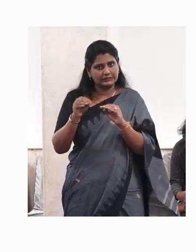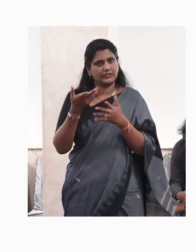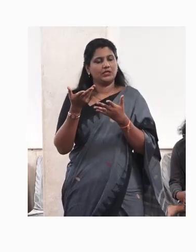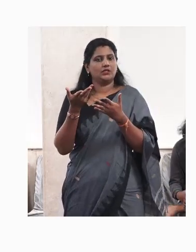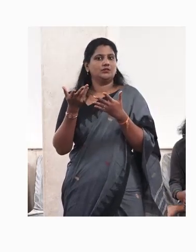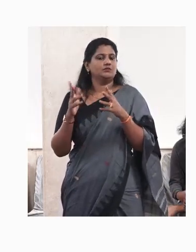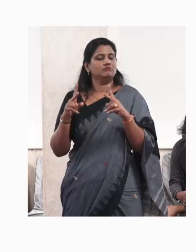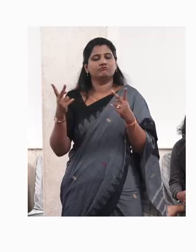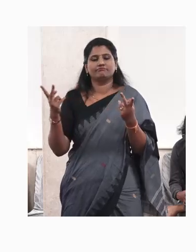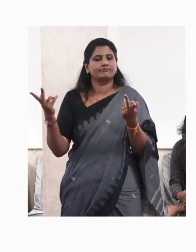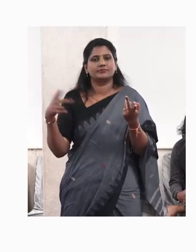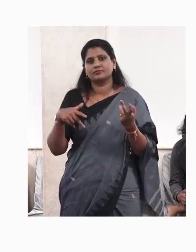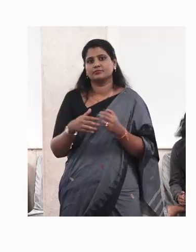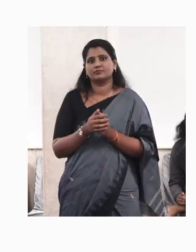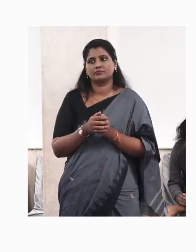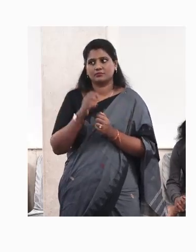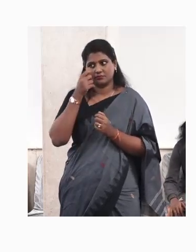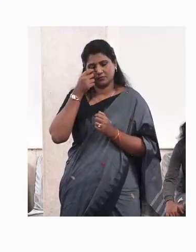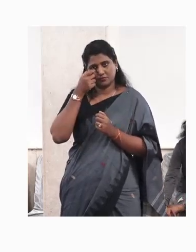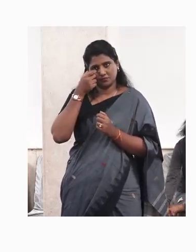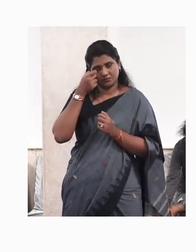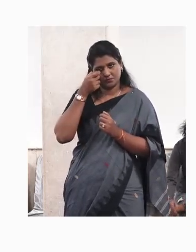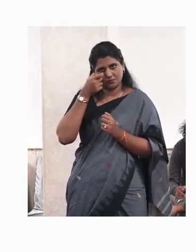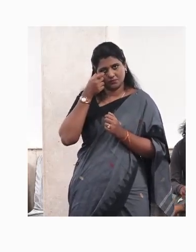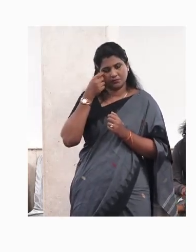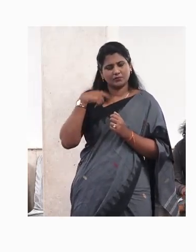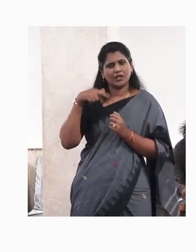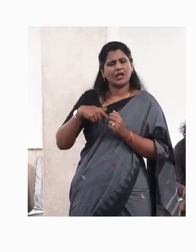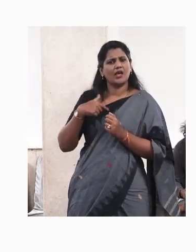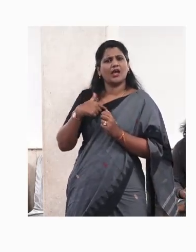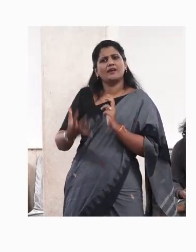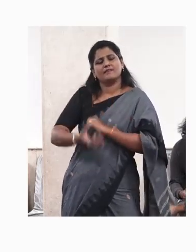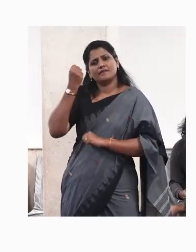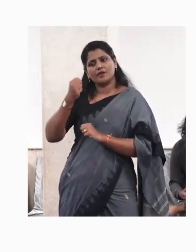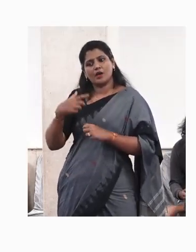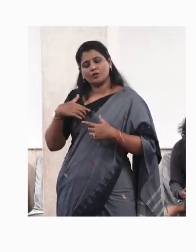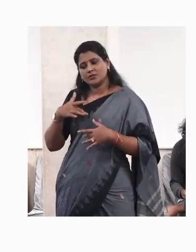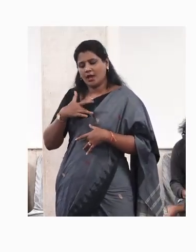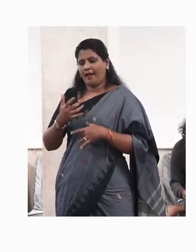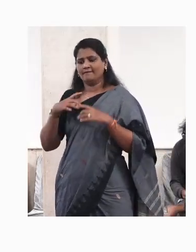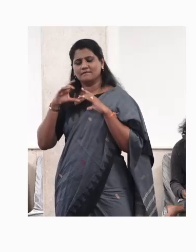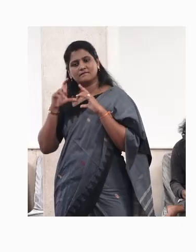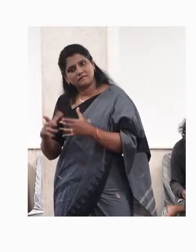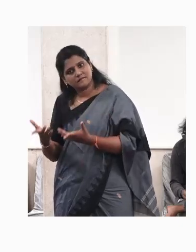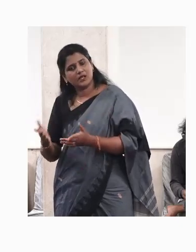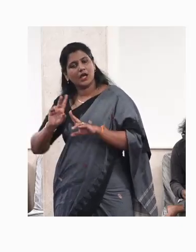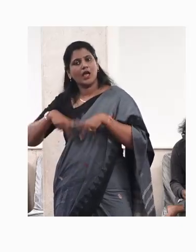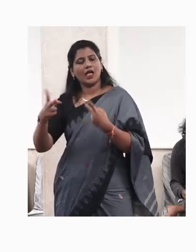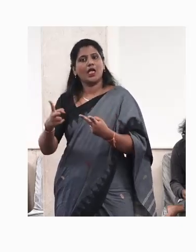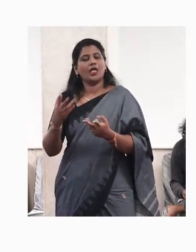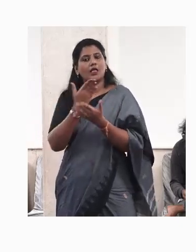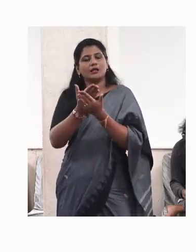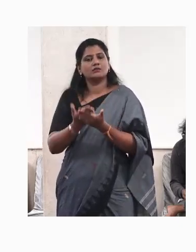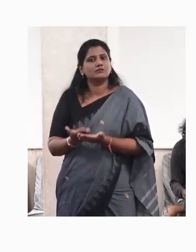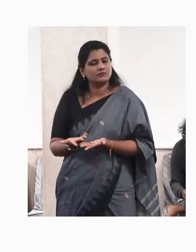training in psychology or clinical psychology. And I found a lot of comfort in that structure with other approaches, because